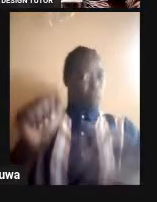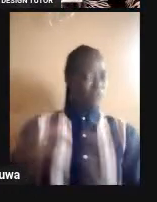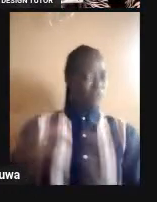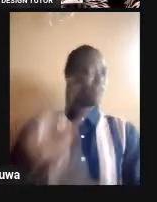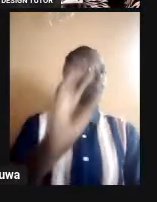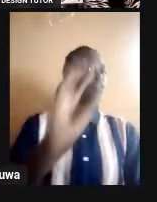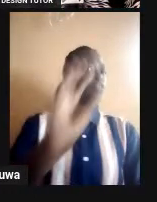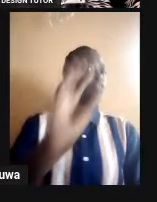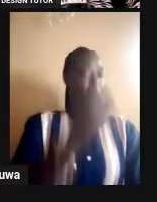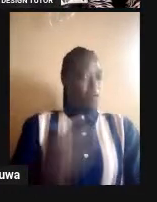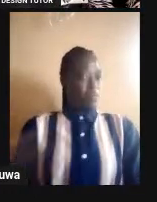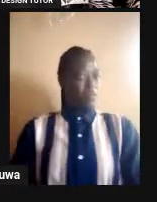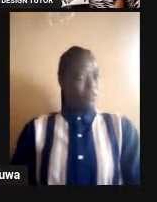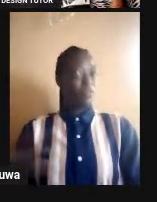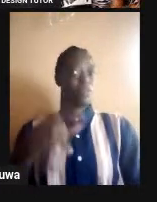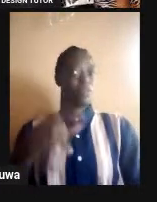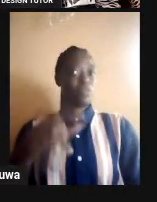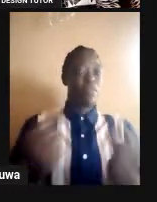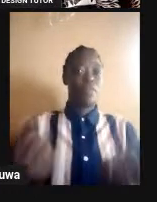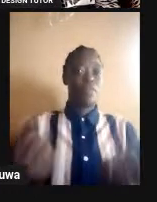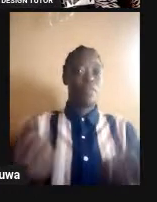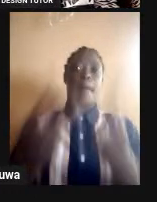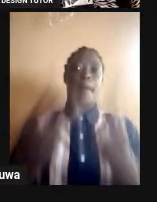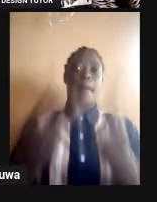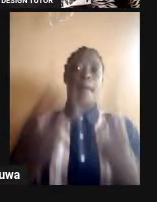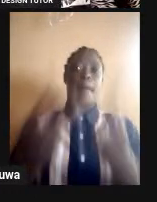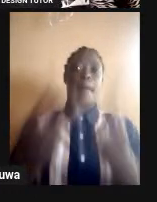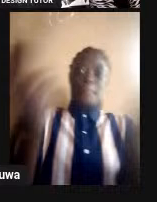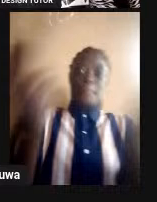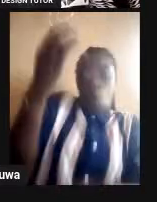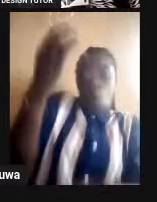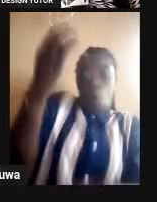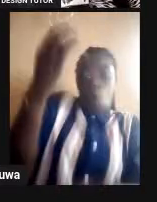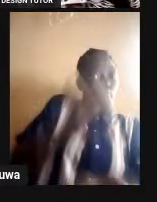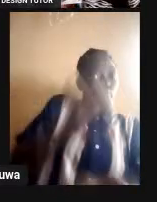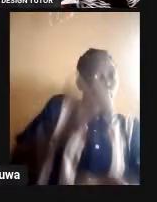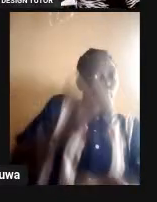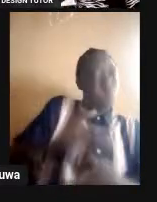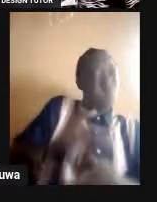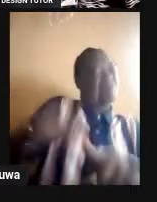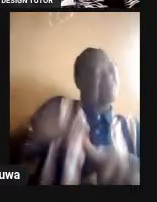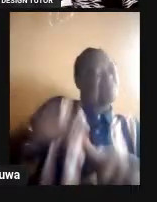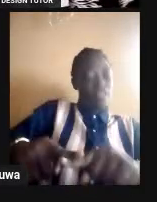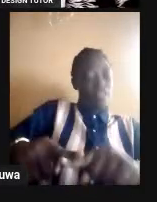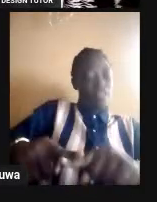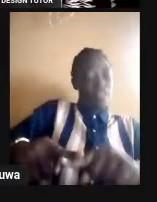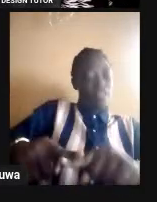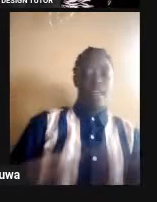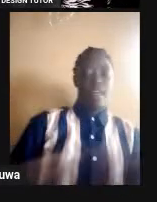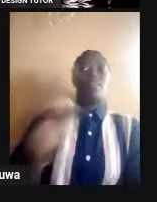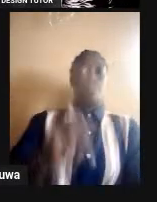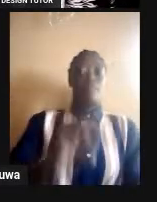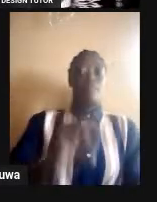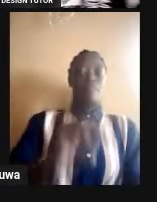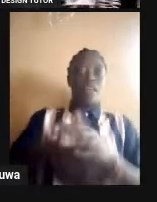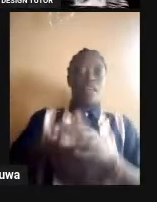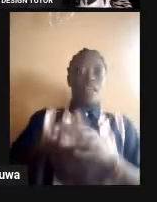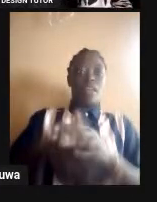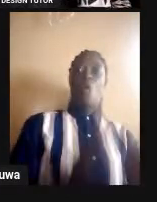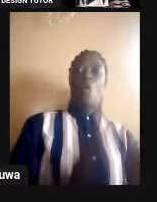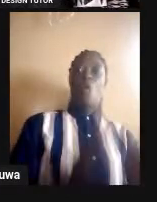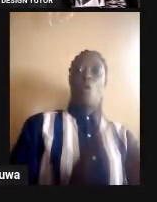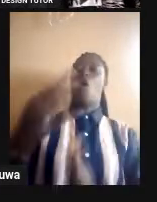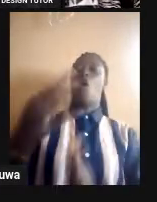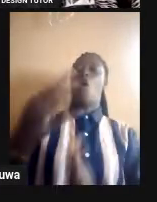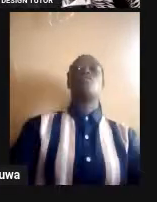but arrange them in order of size from big to small. Then you arrange from small to